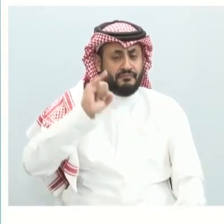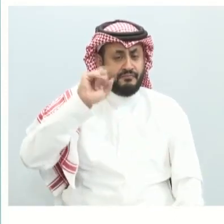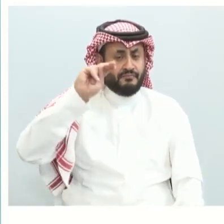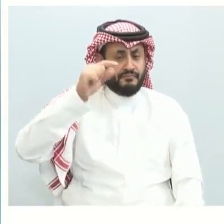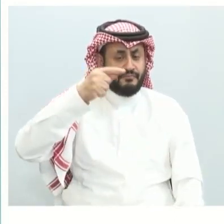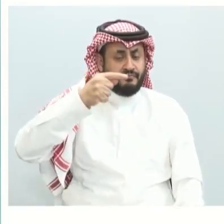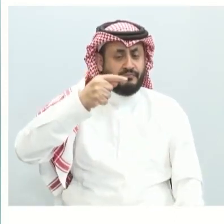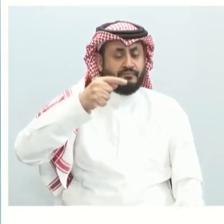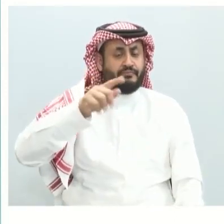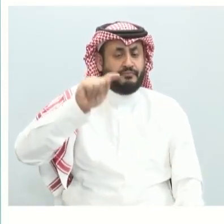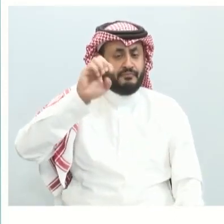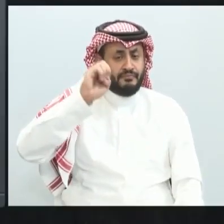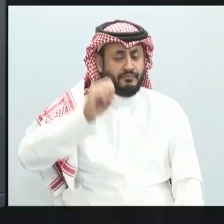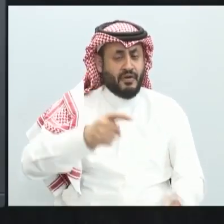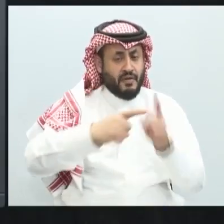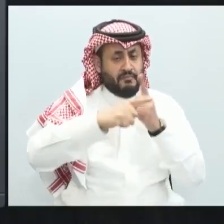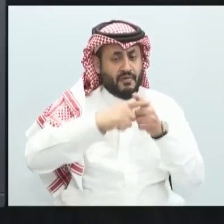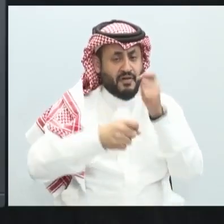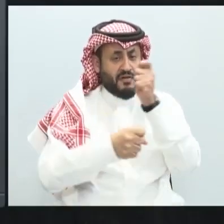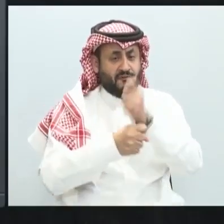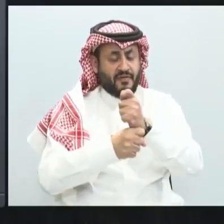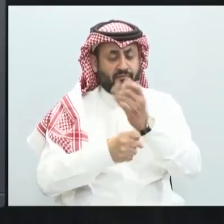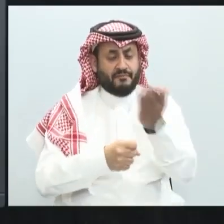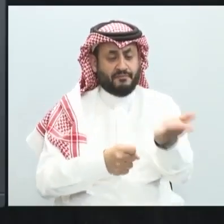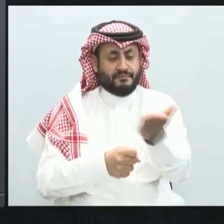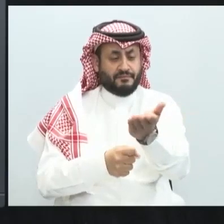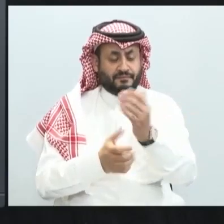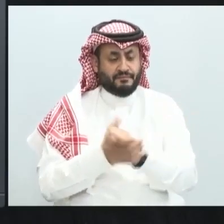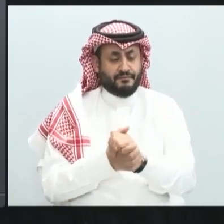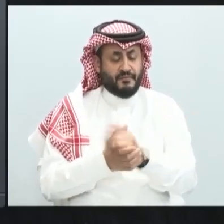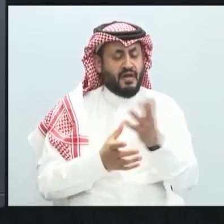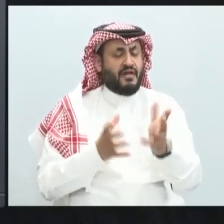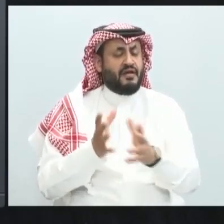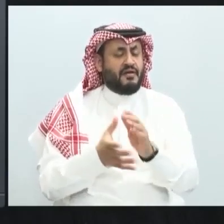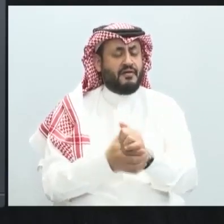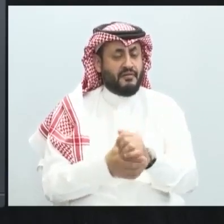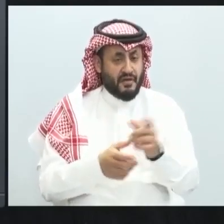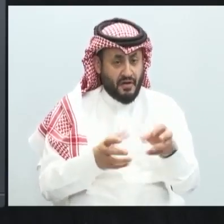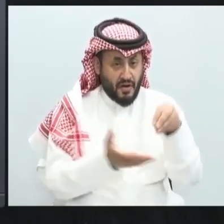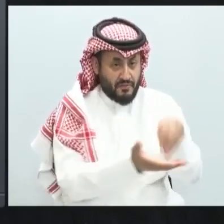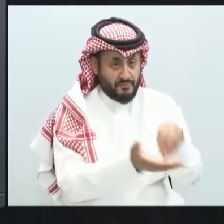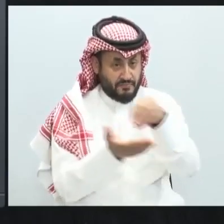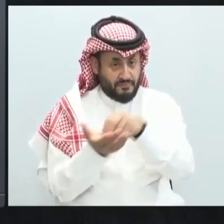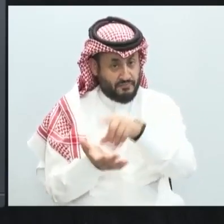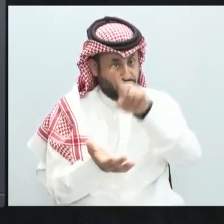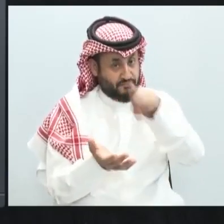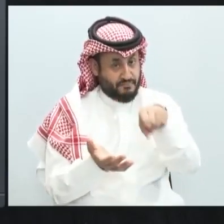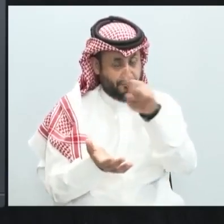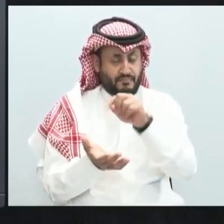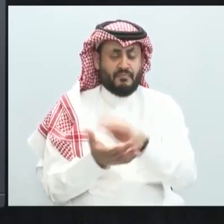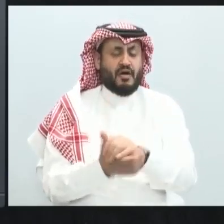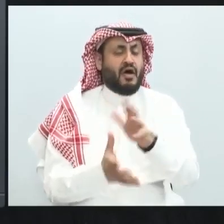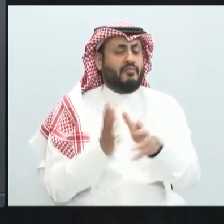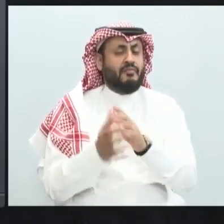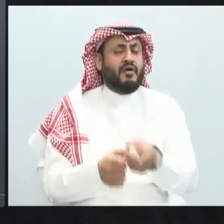plus a verb. And we said that here we use going to not to talk about direction of a